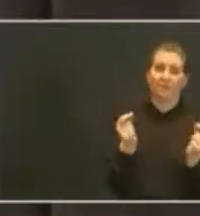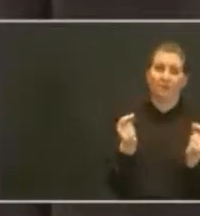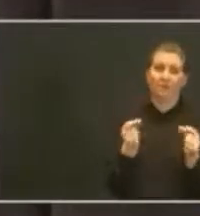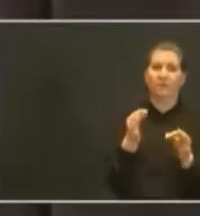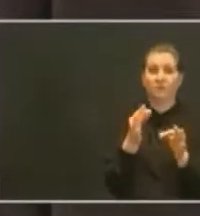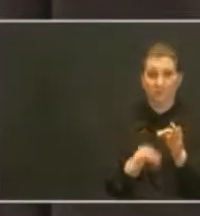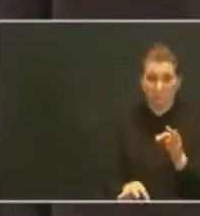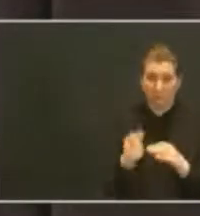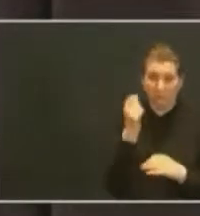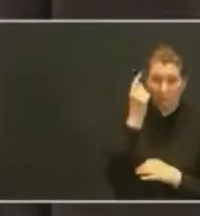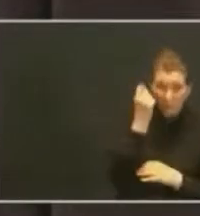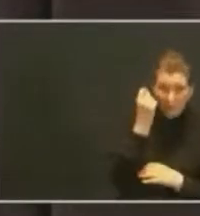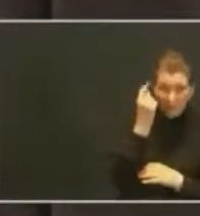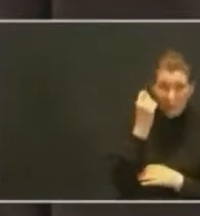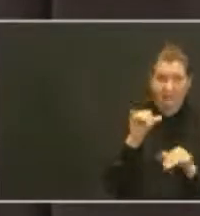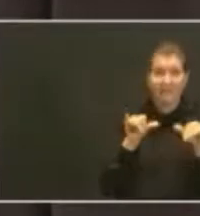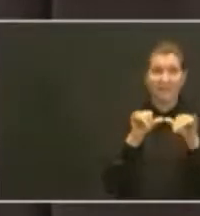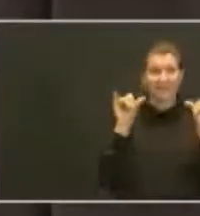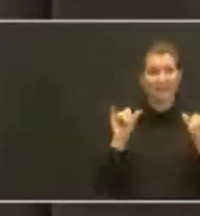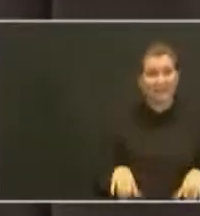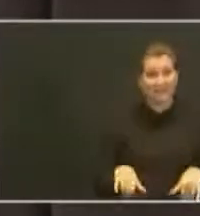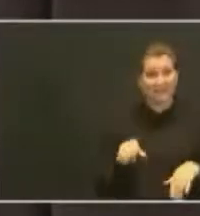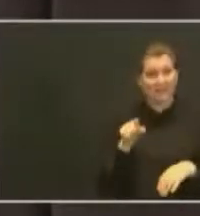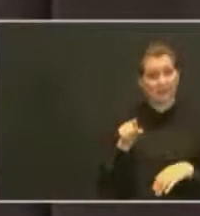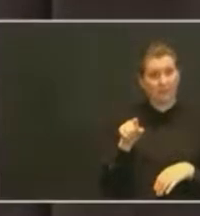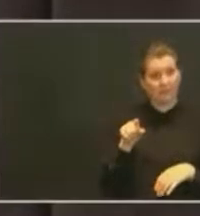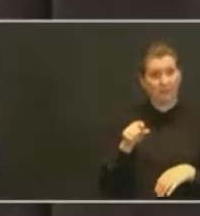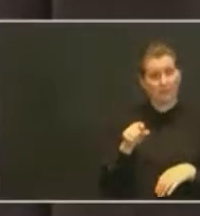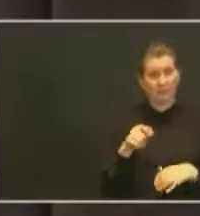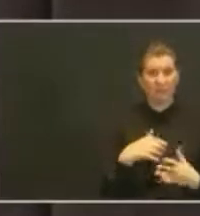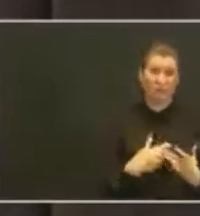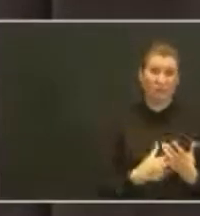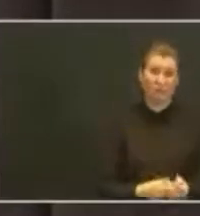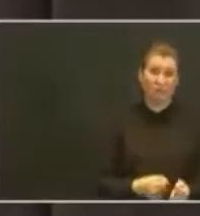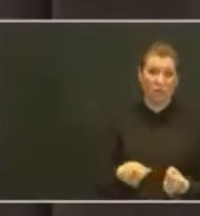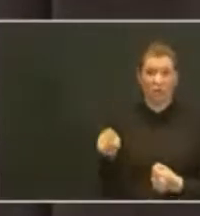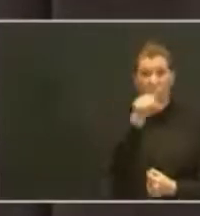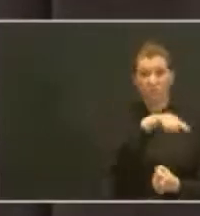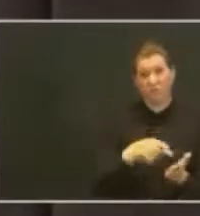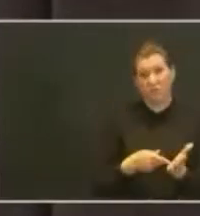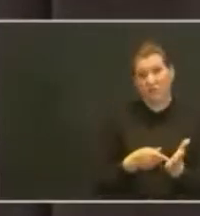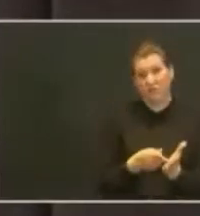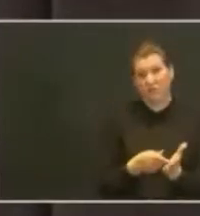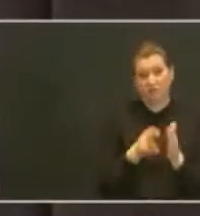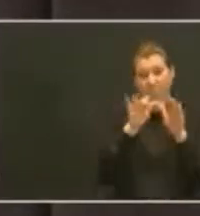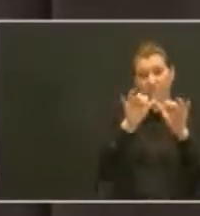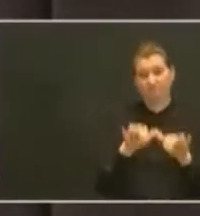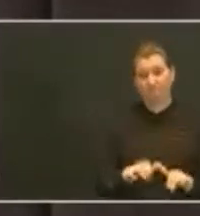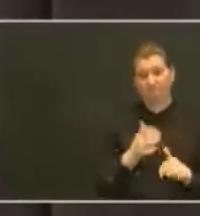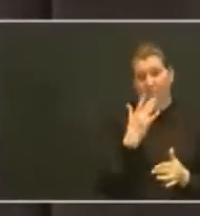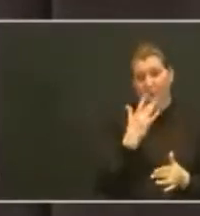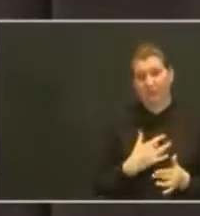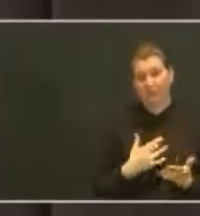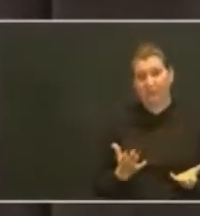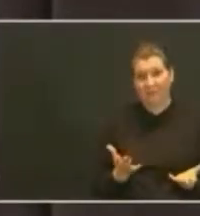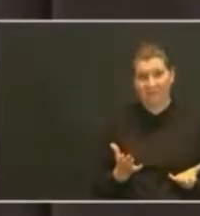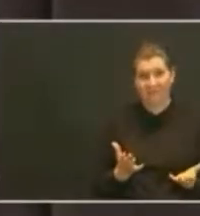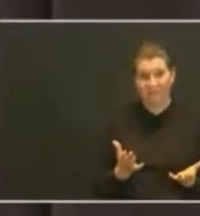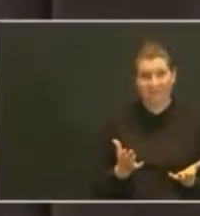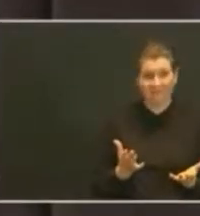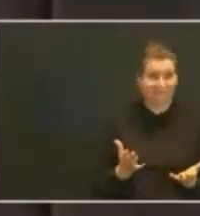on the honesty and cooperation of the people involved. There is an ability